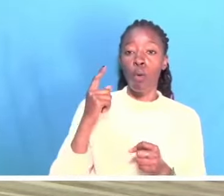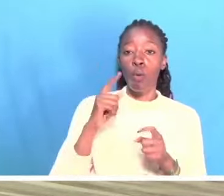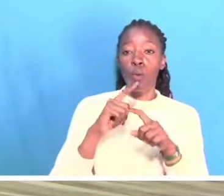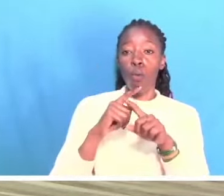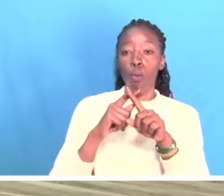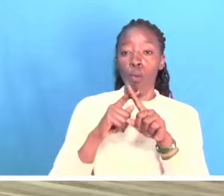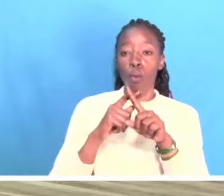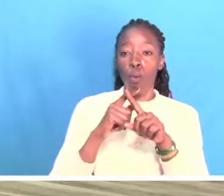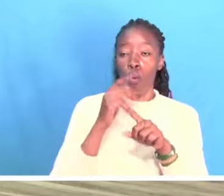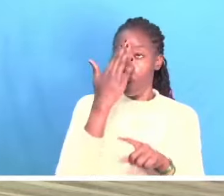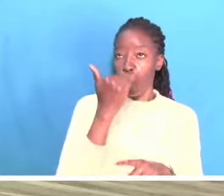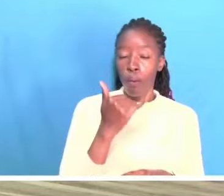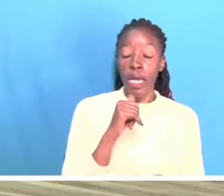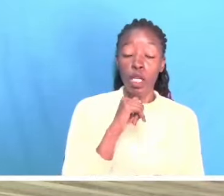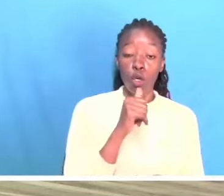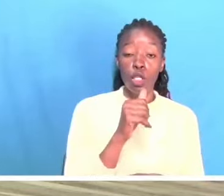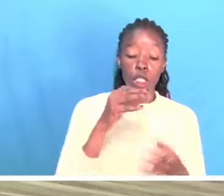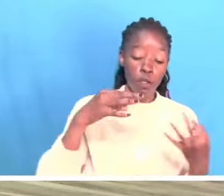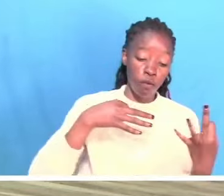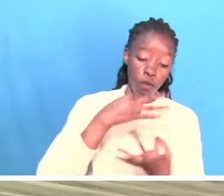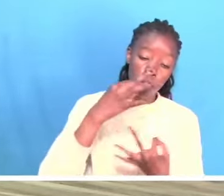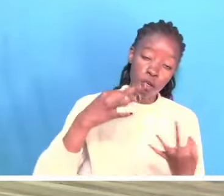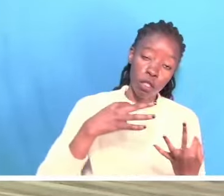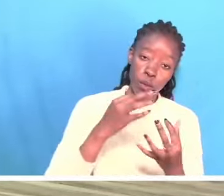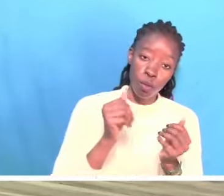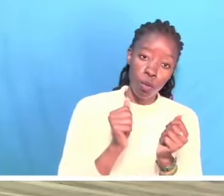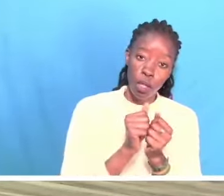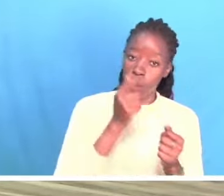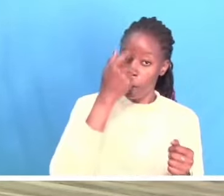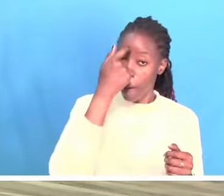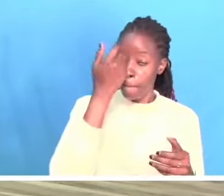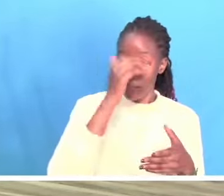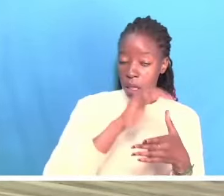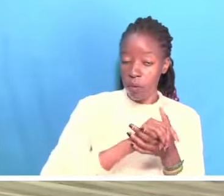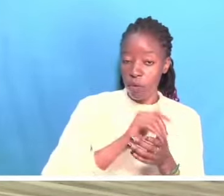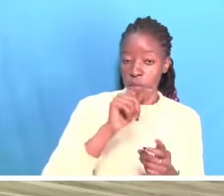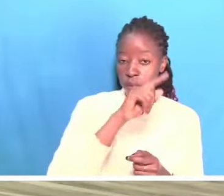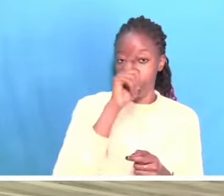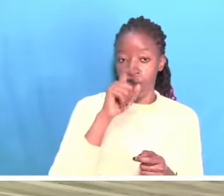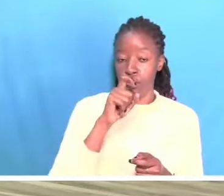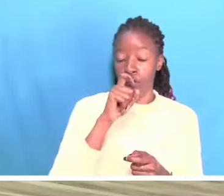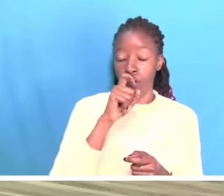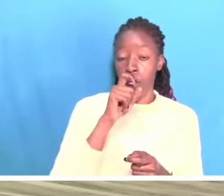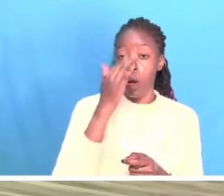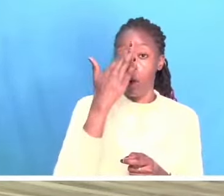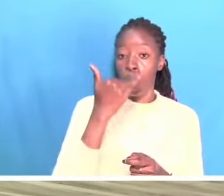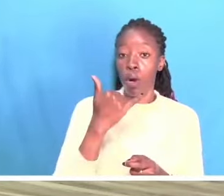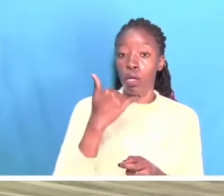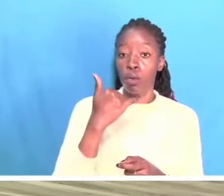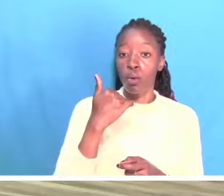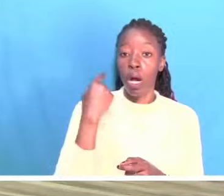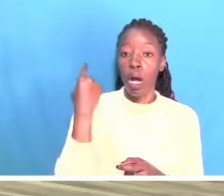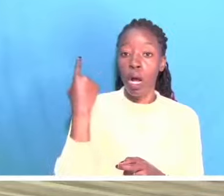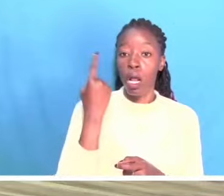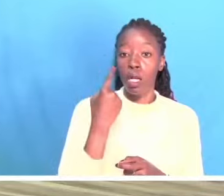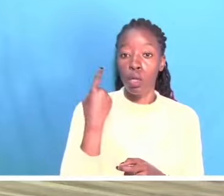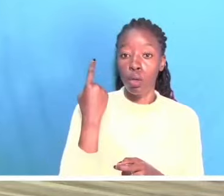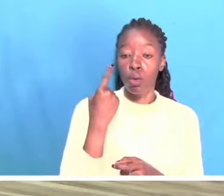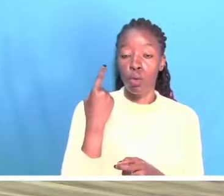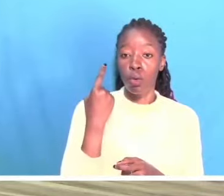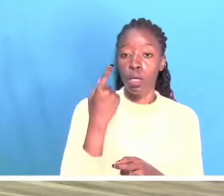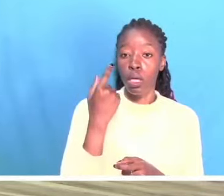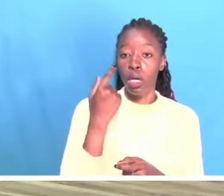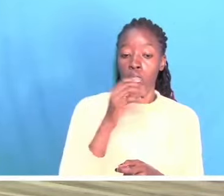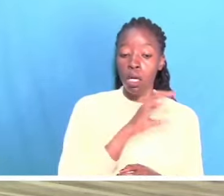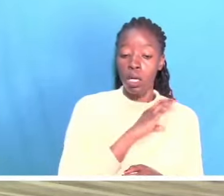and other fellowships? Why are you not into fellowship? Why are you a lone ranger Christian? Hasn't